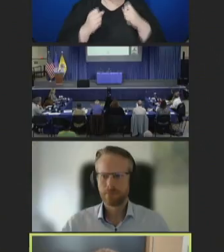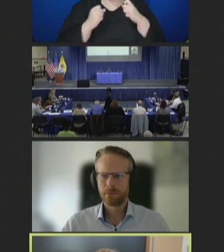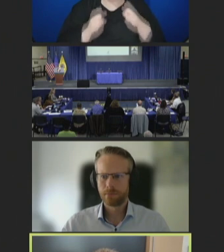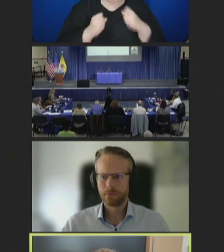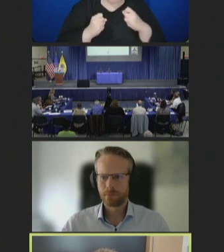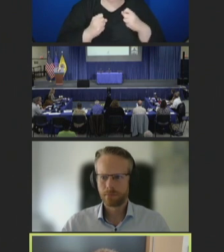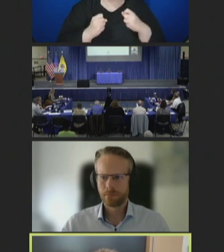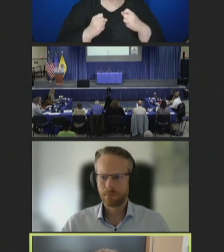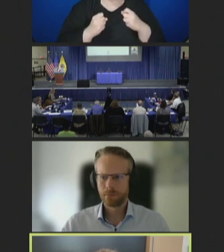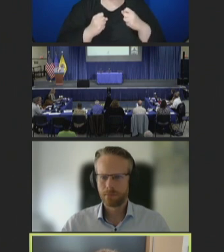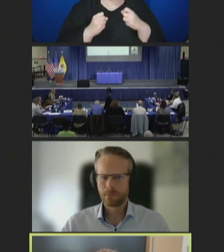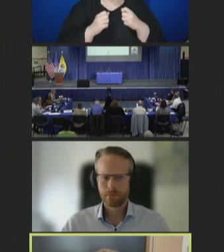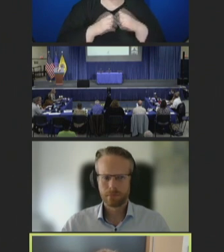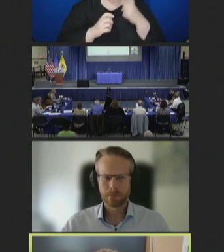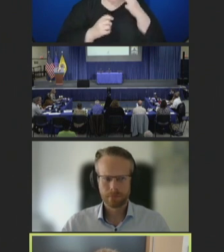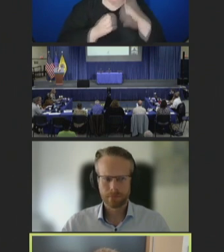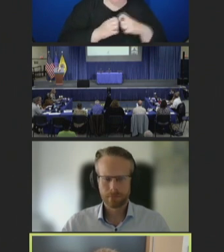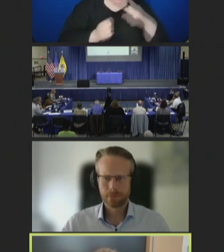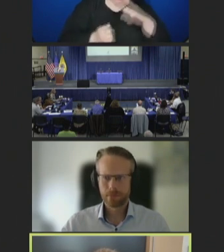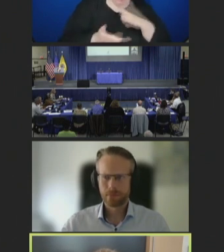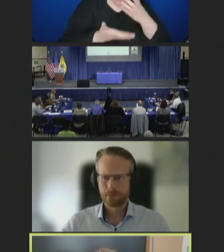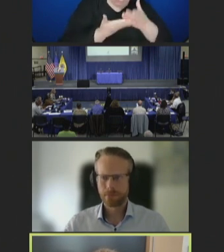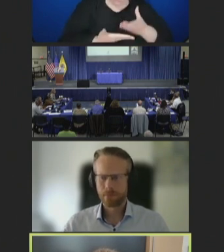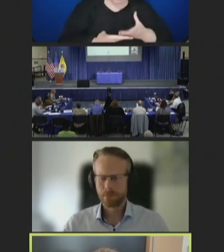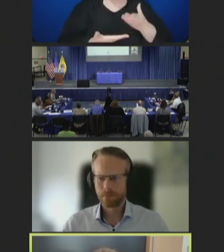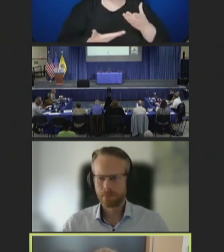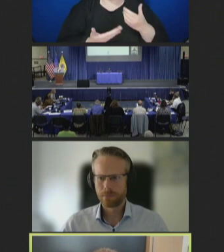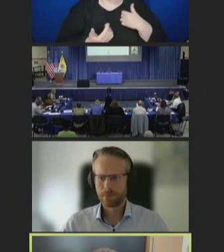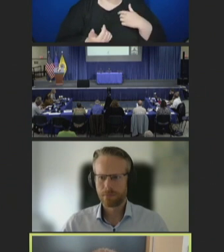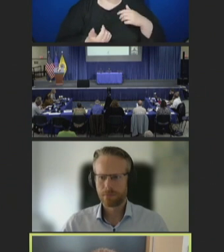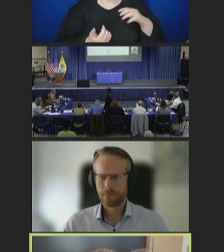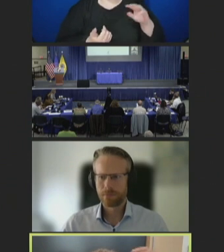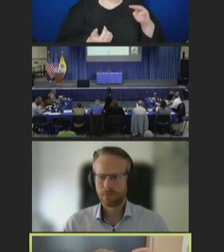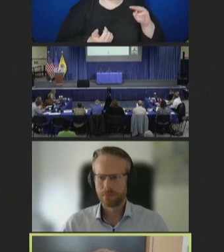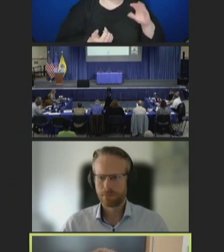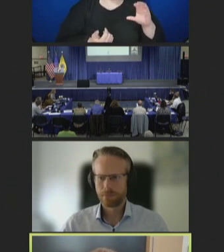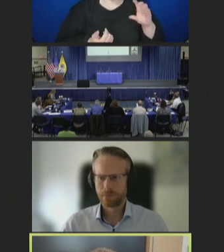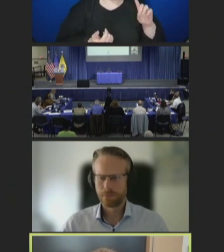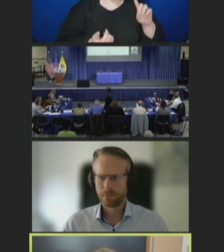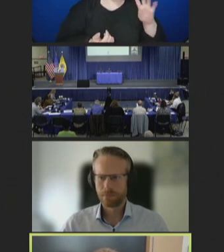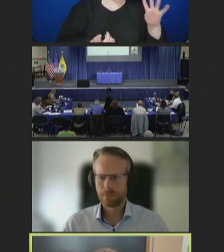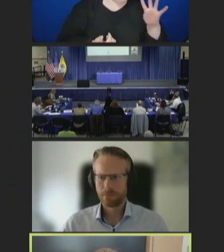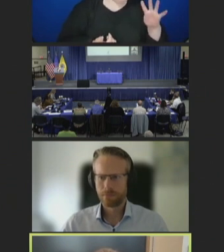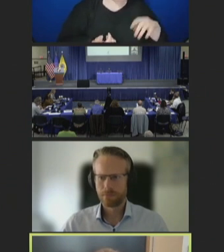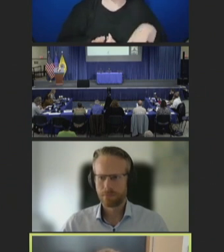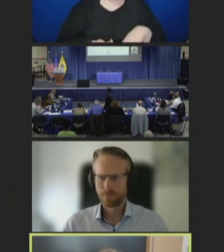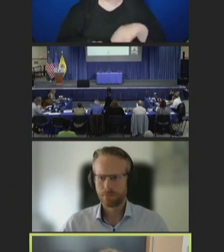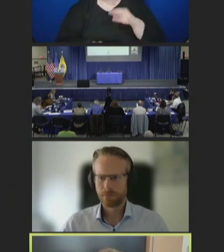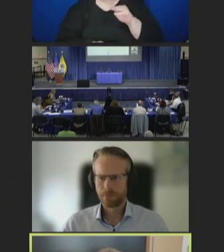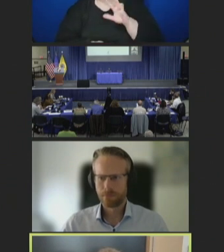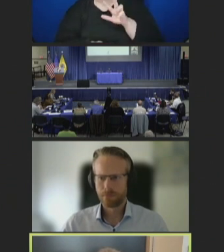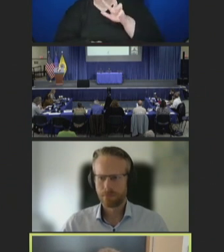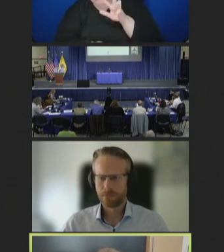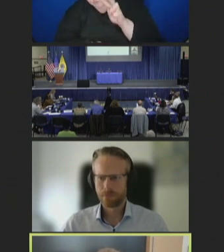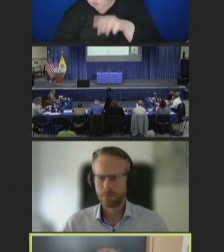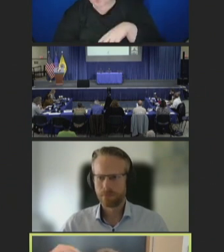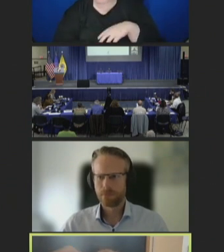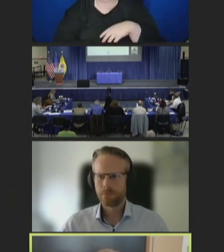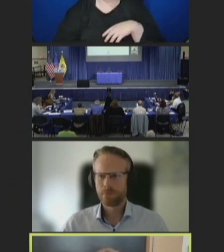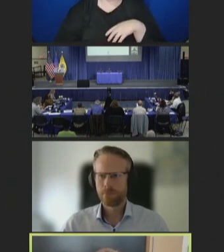the mouse, that we can prime MPER, CD4 binding site, N332,